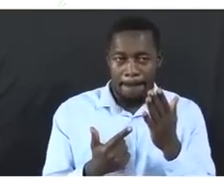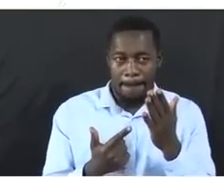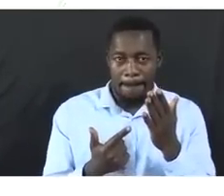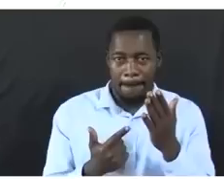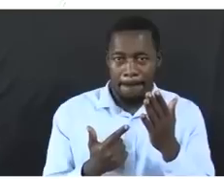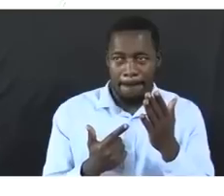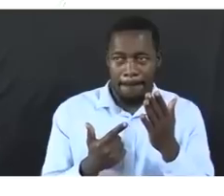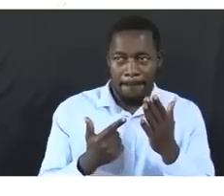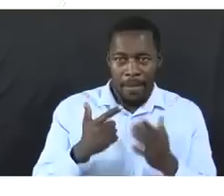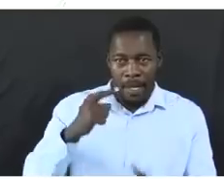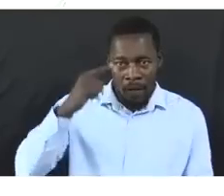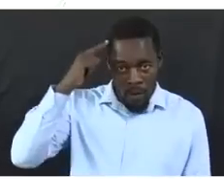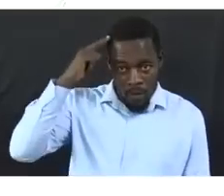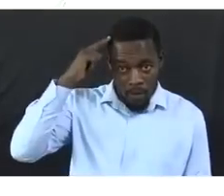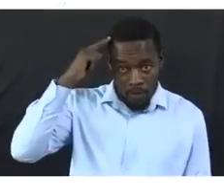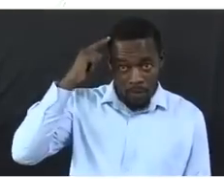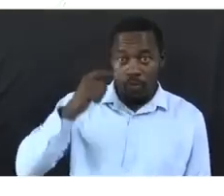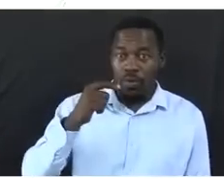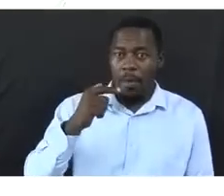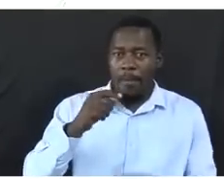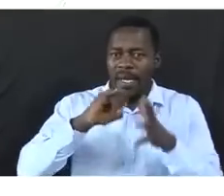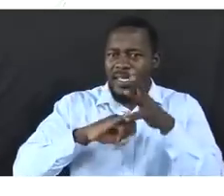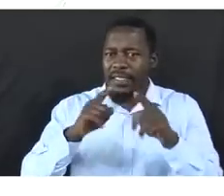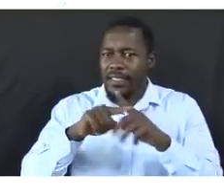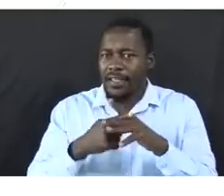the originator of marriage is God.